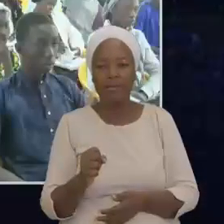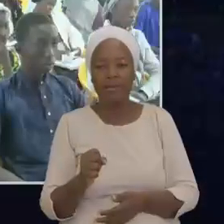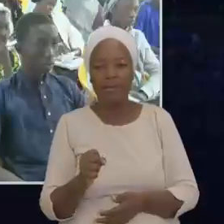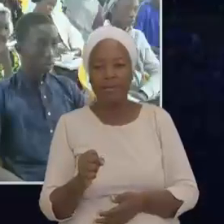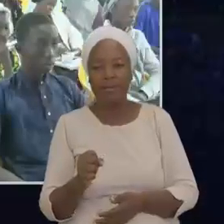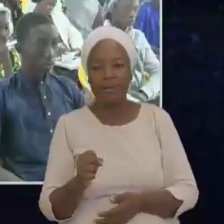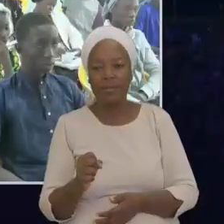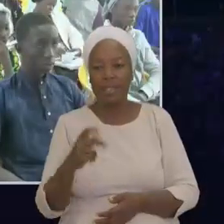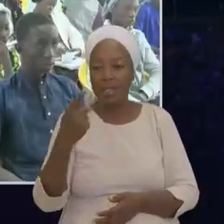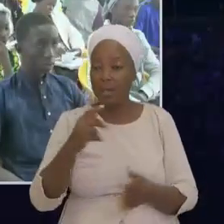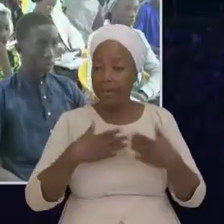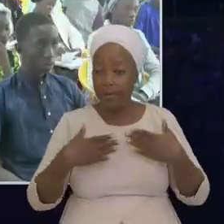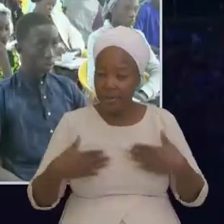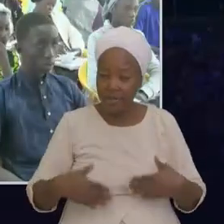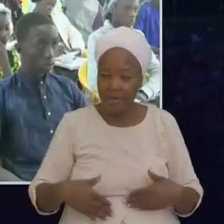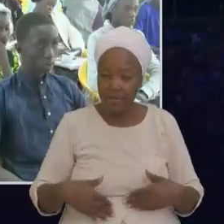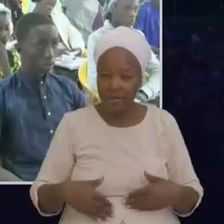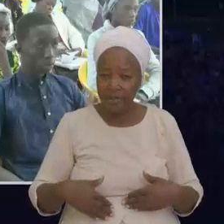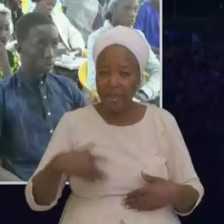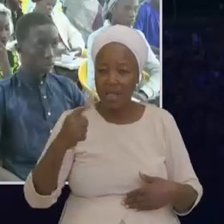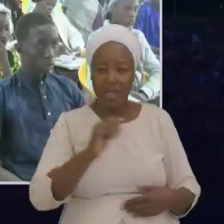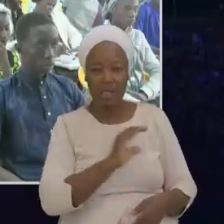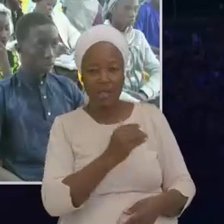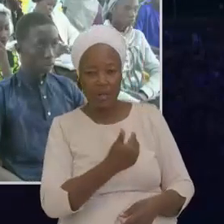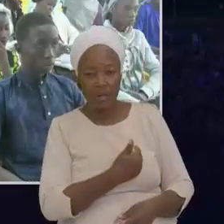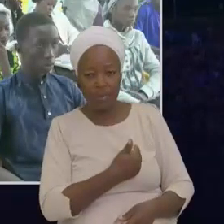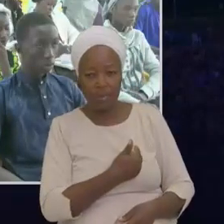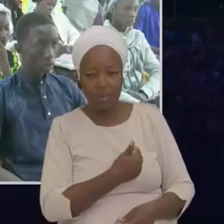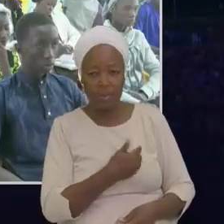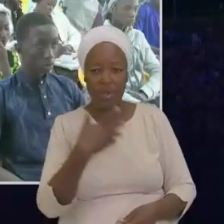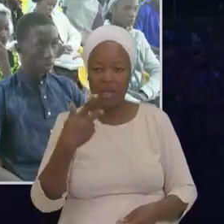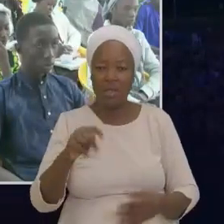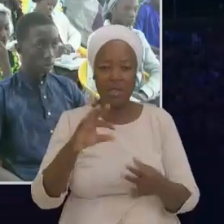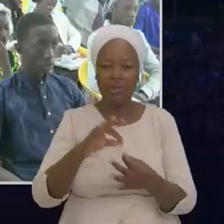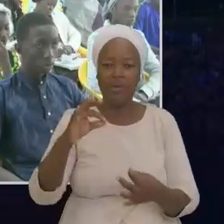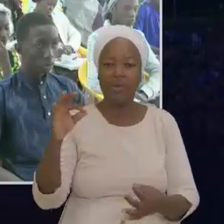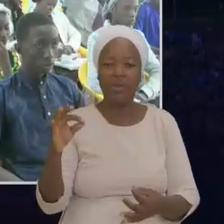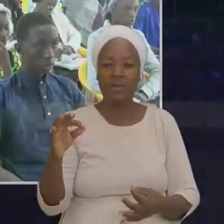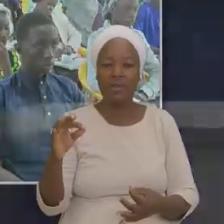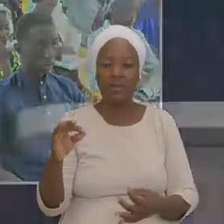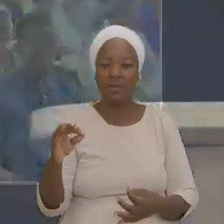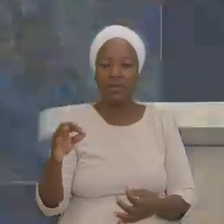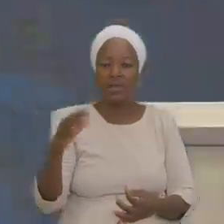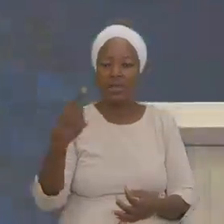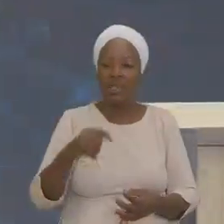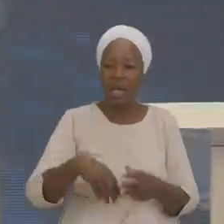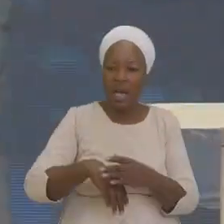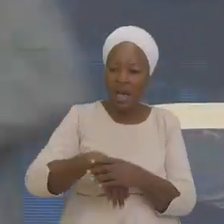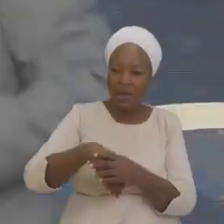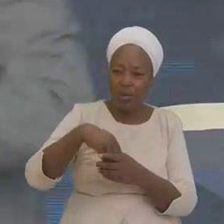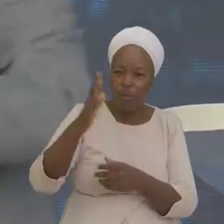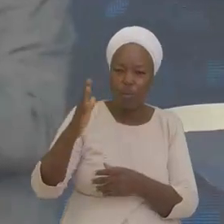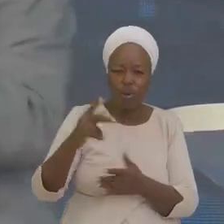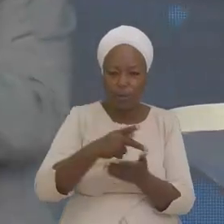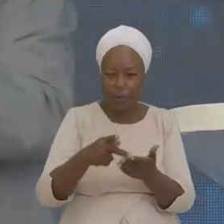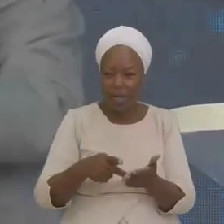The body, the soul, the spirit. The outward part.